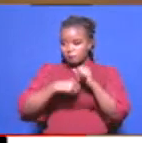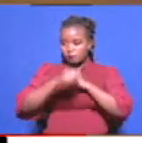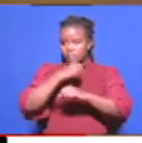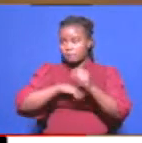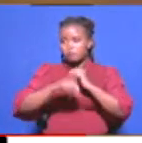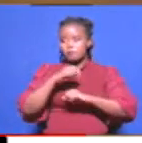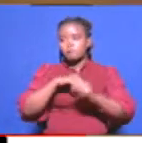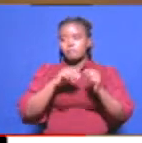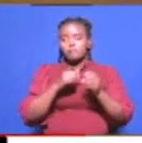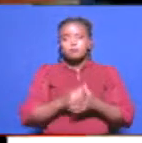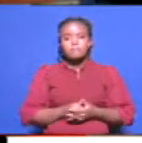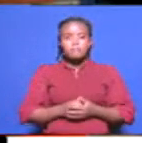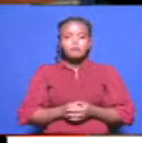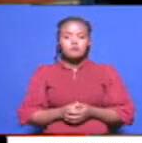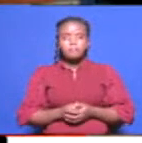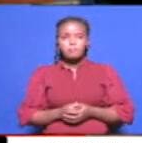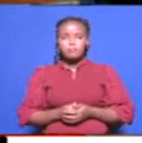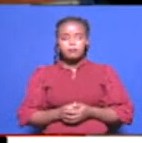roundup.